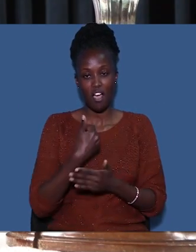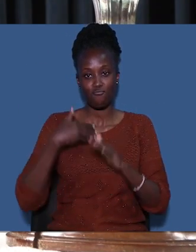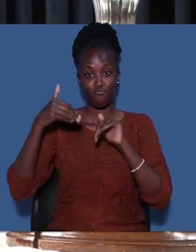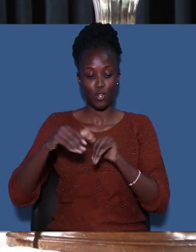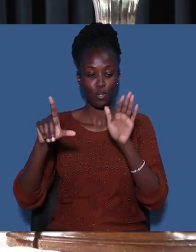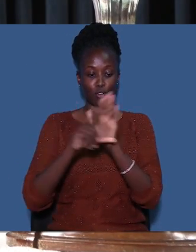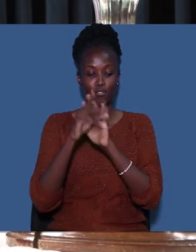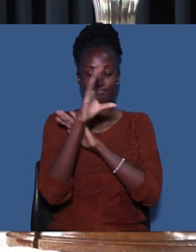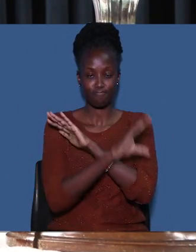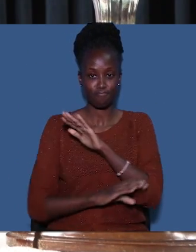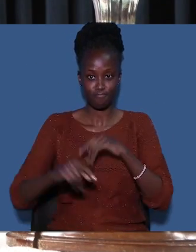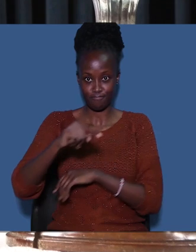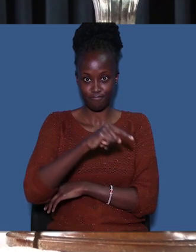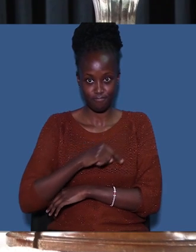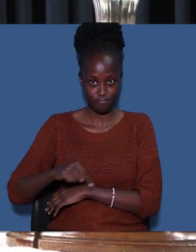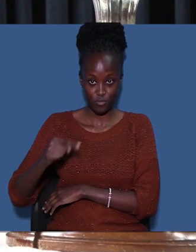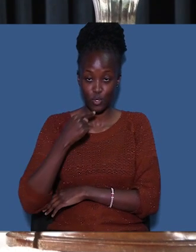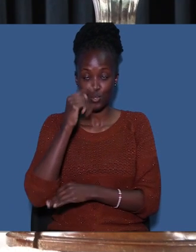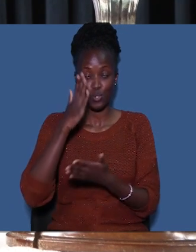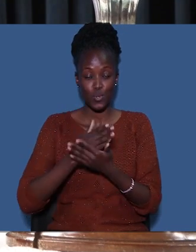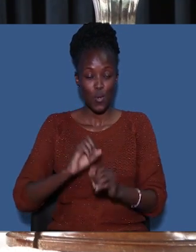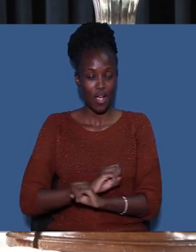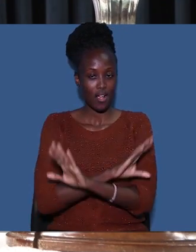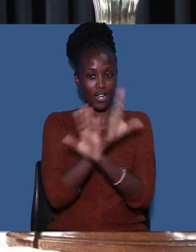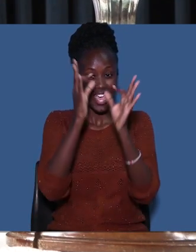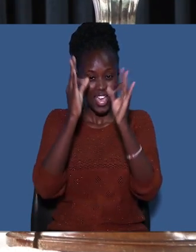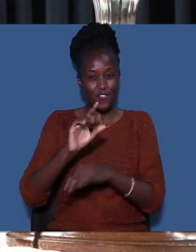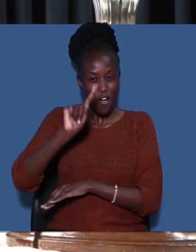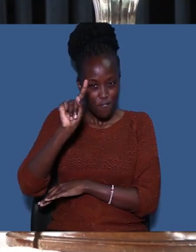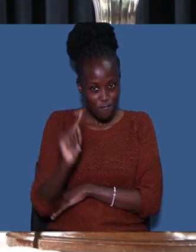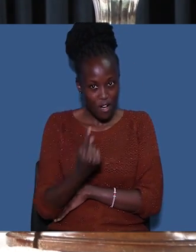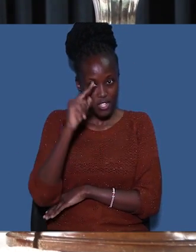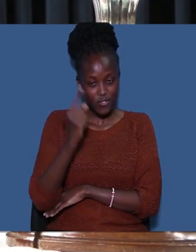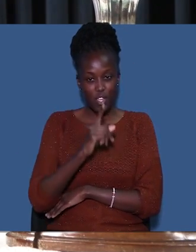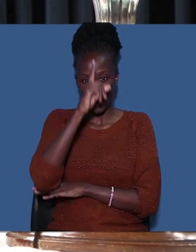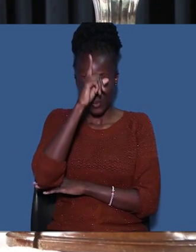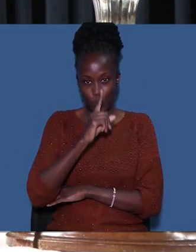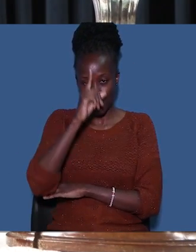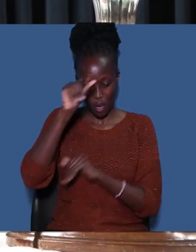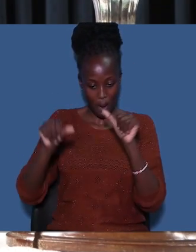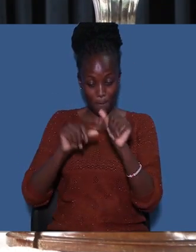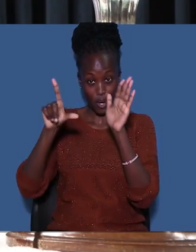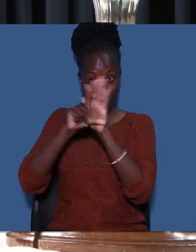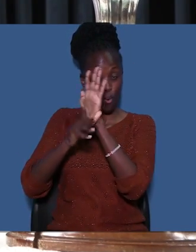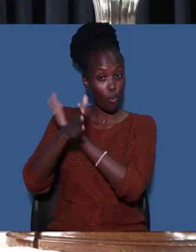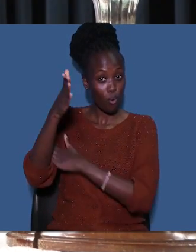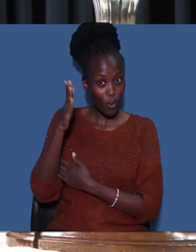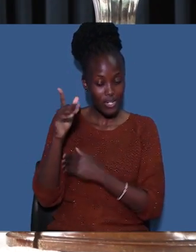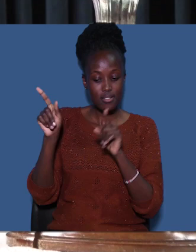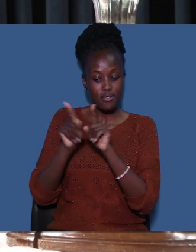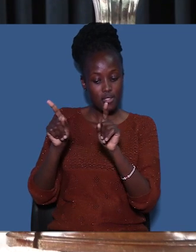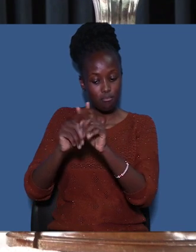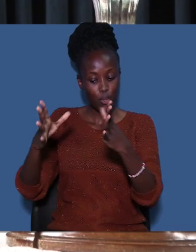land. It is therefore very clear that until and unless we begin to pay attention to God's laws, until and unless we begin to own